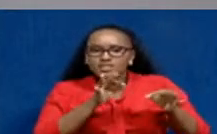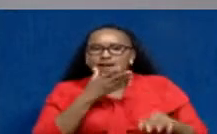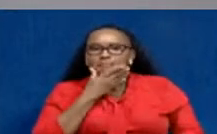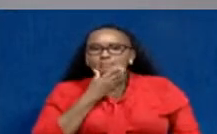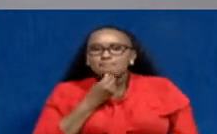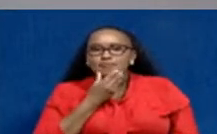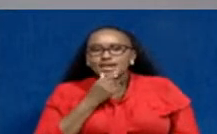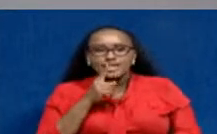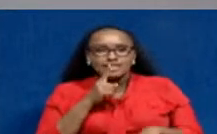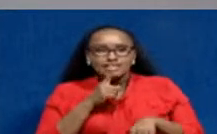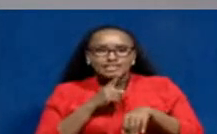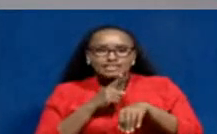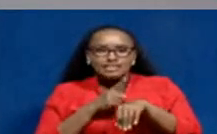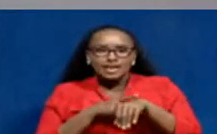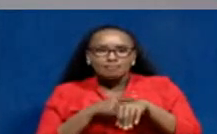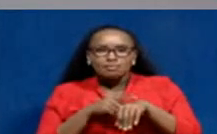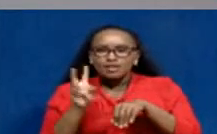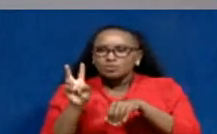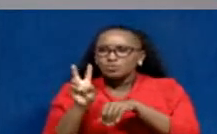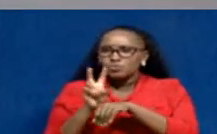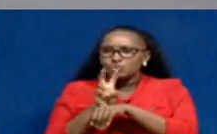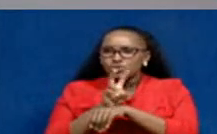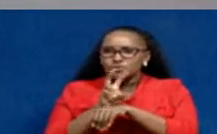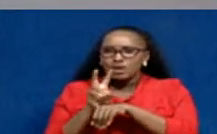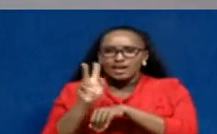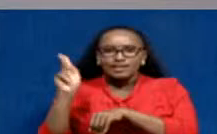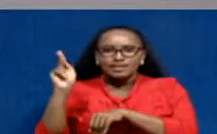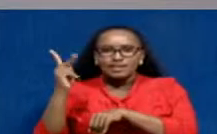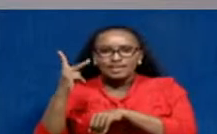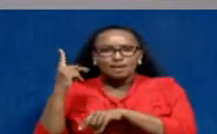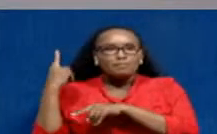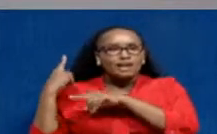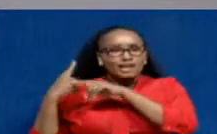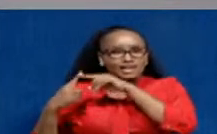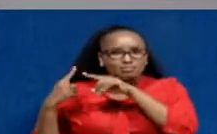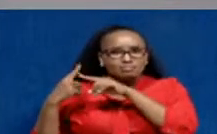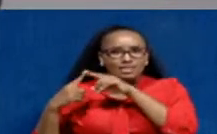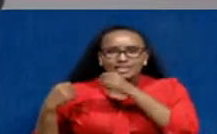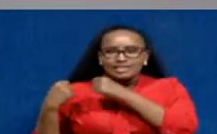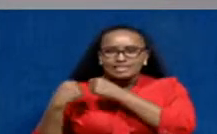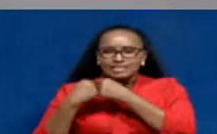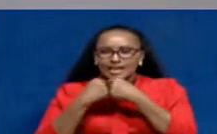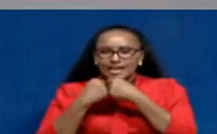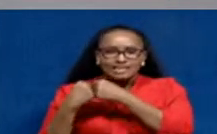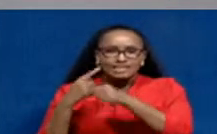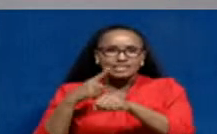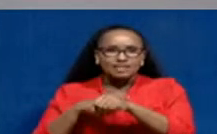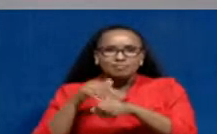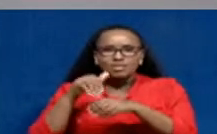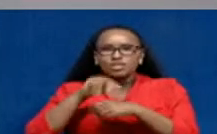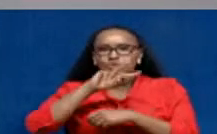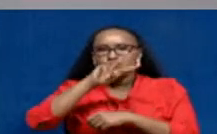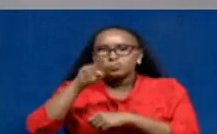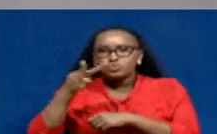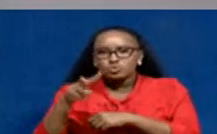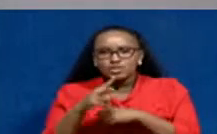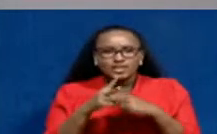man under whose watch Kenya experienced our darkest moment in